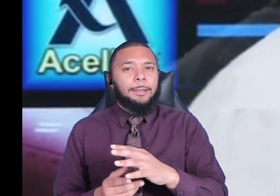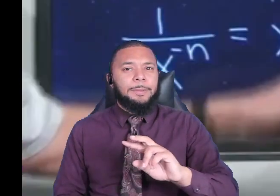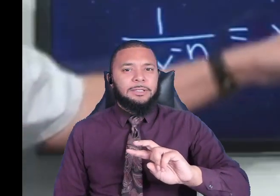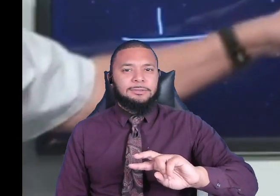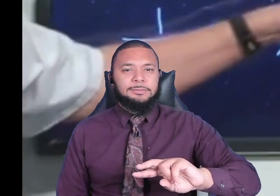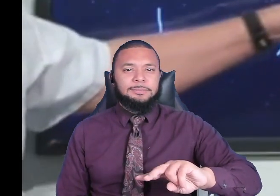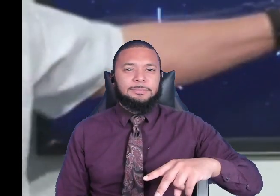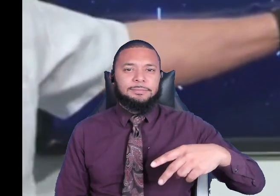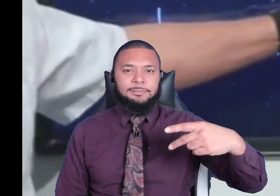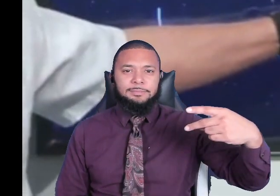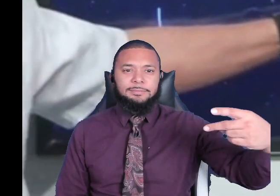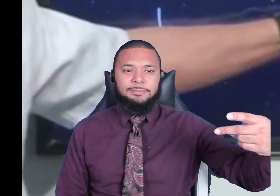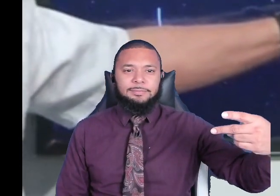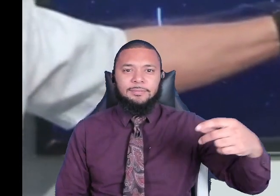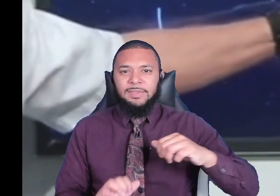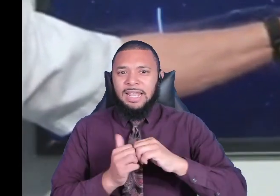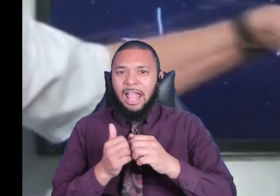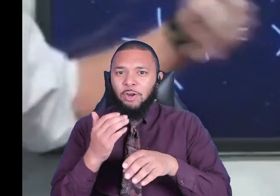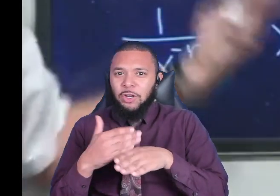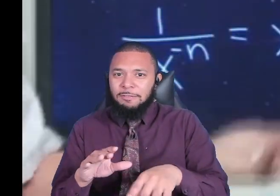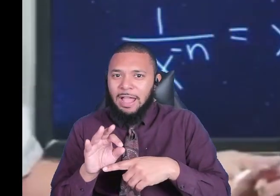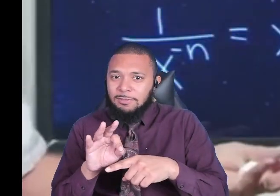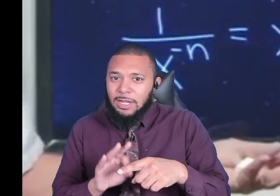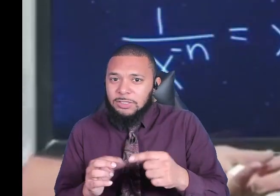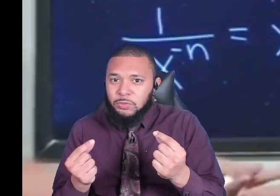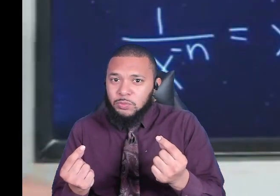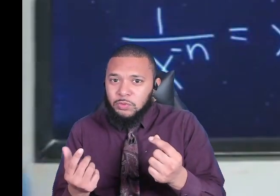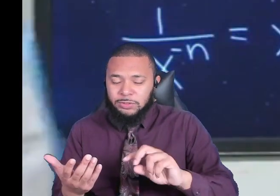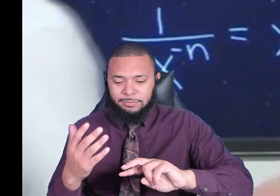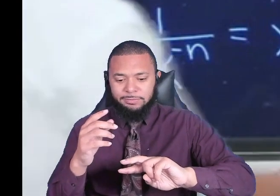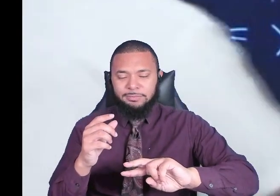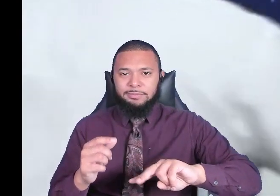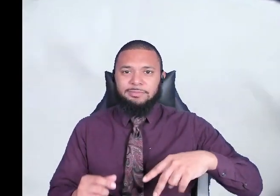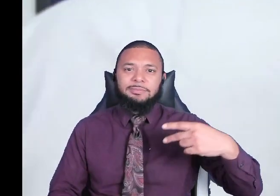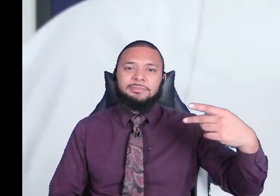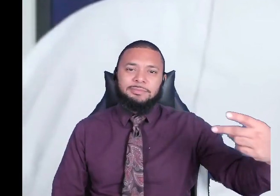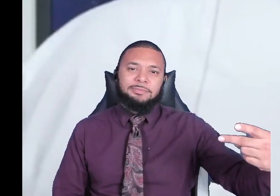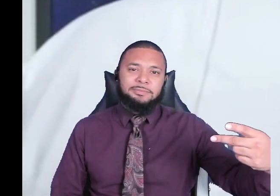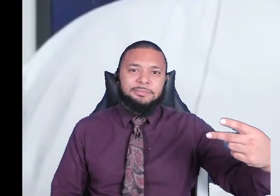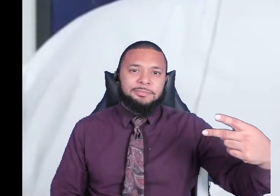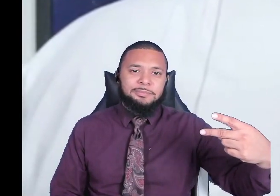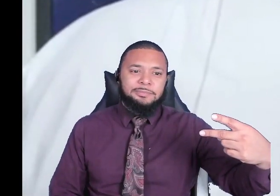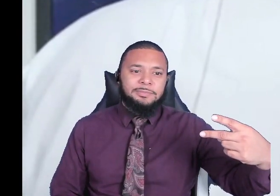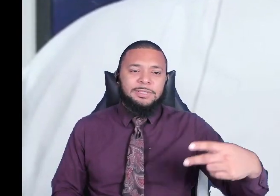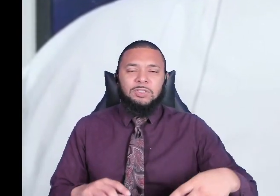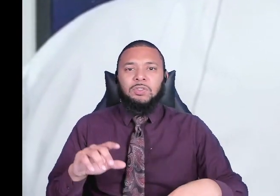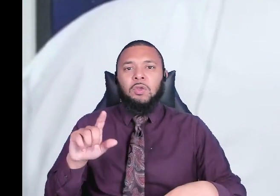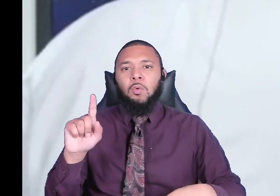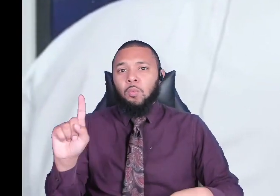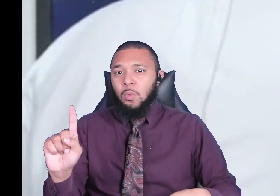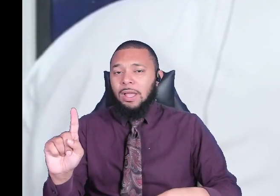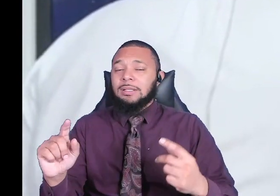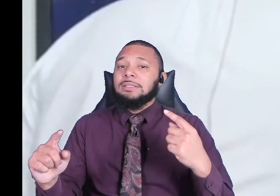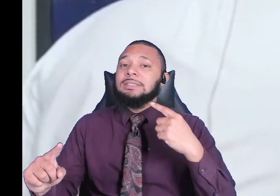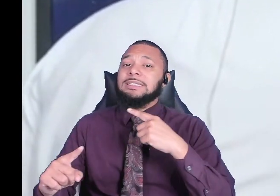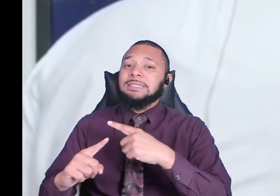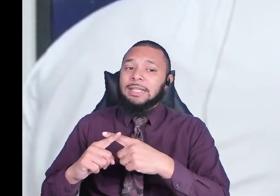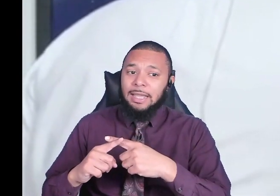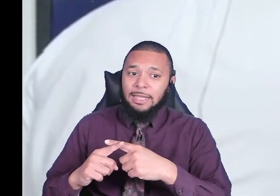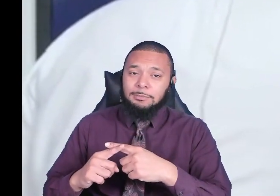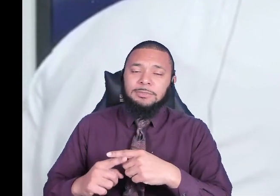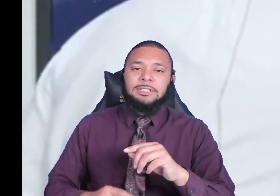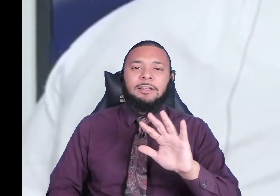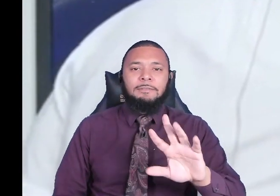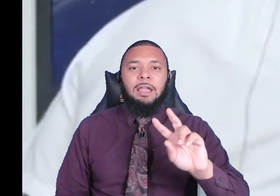And how do you divide fractions? You multiply by the reciprocal. So this is 1 times